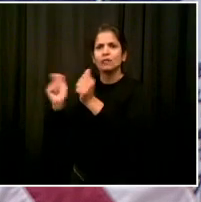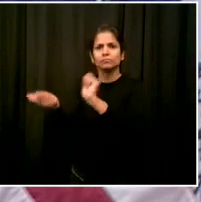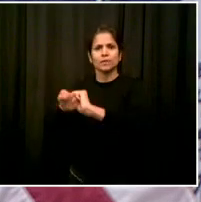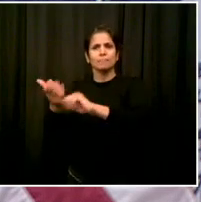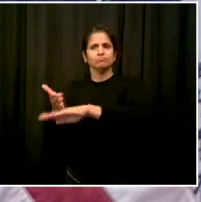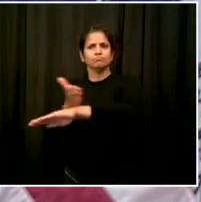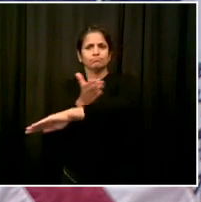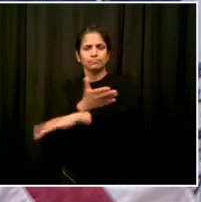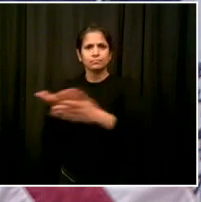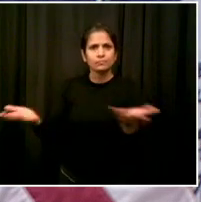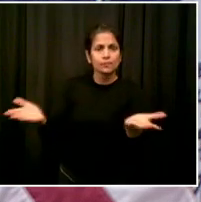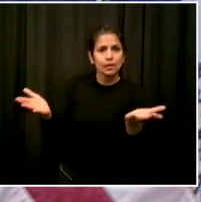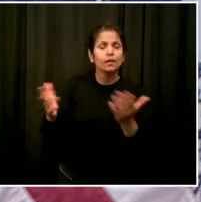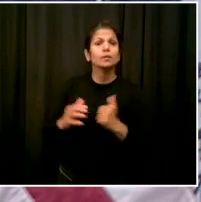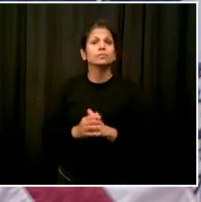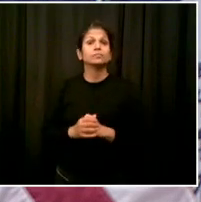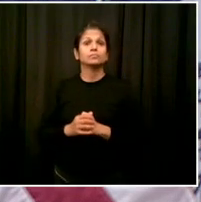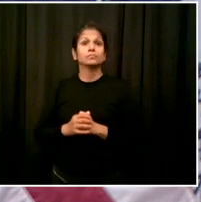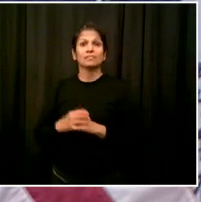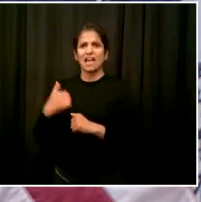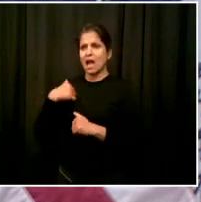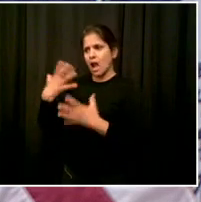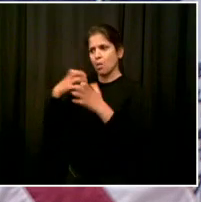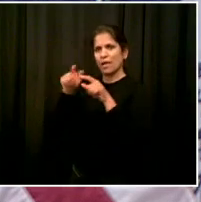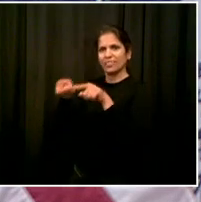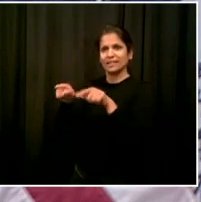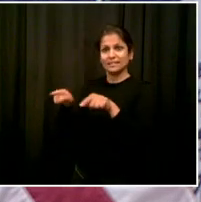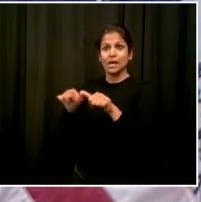the future of Gracie Mansion, what it should be